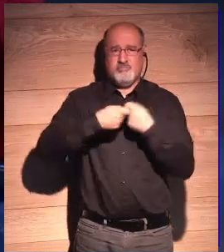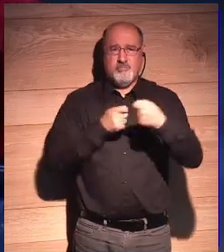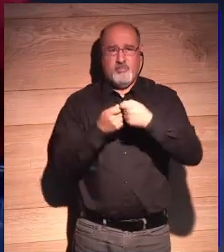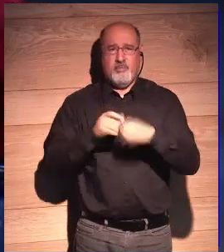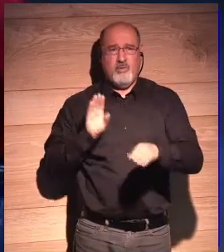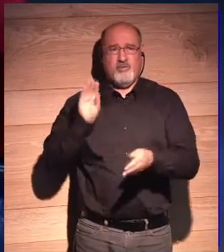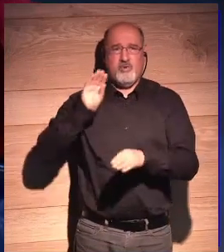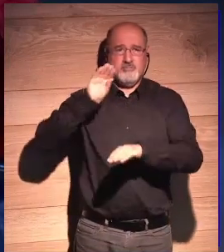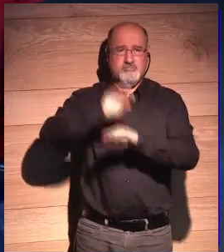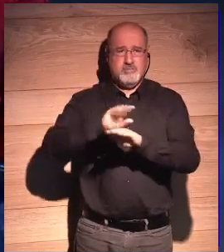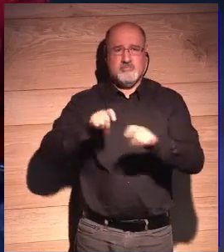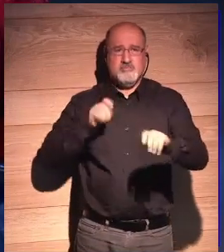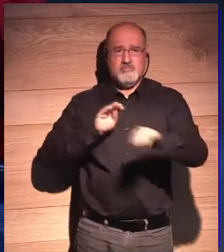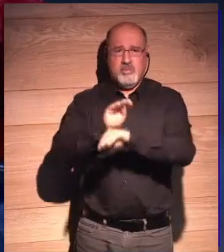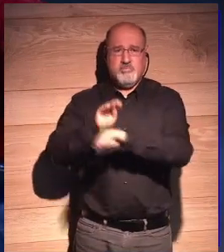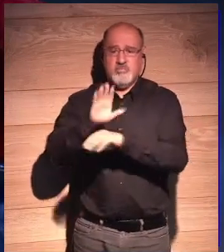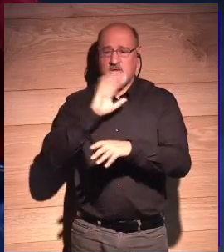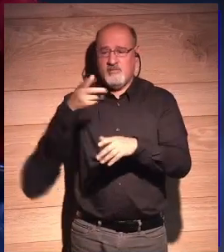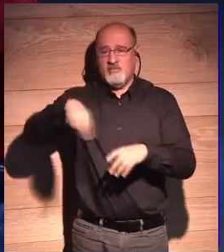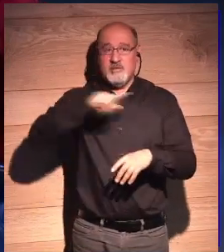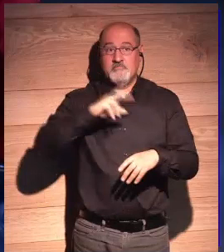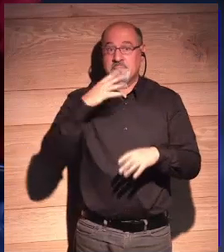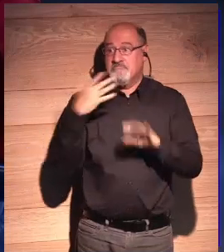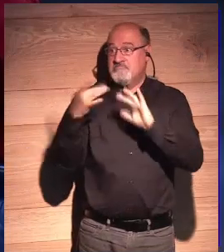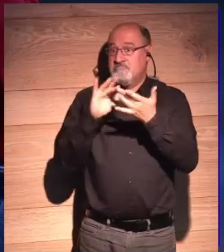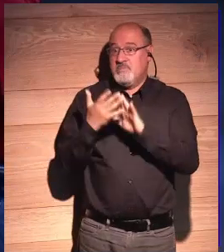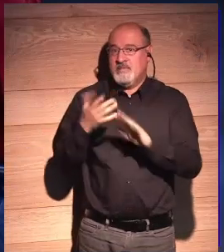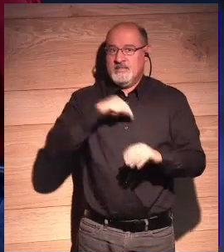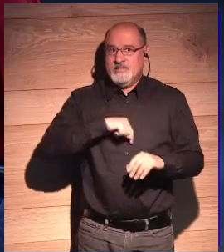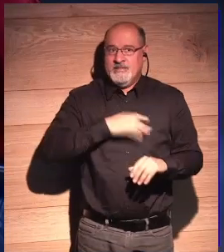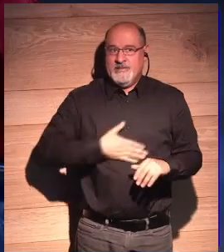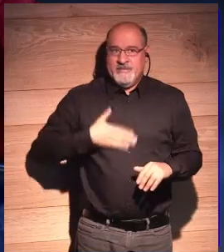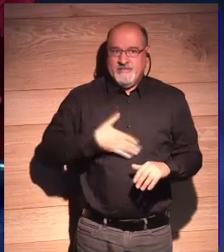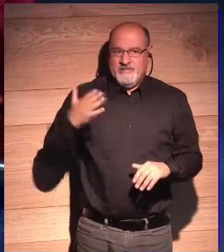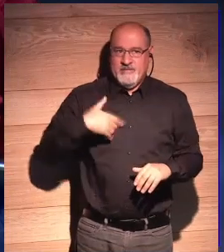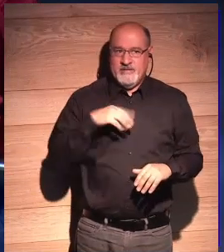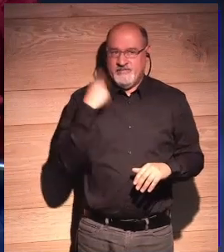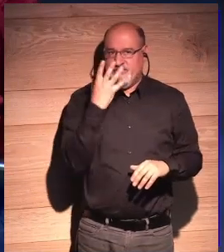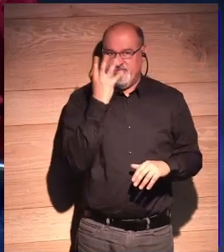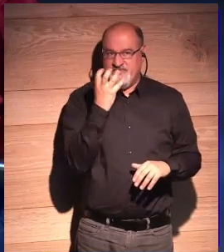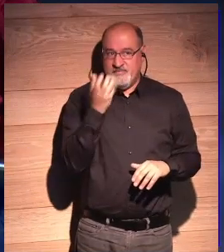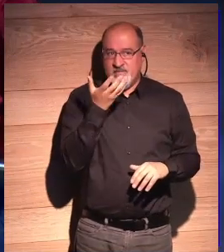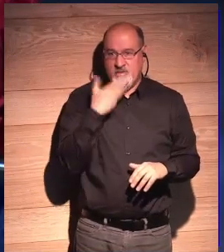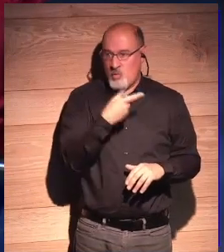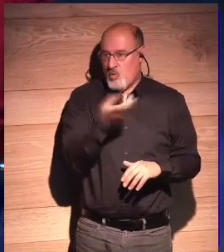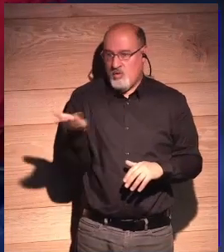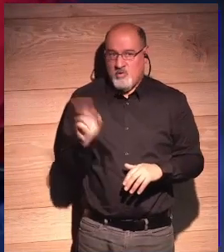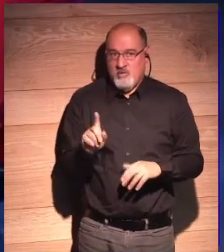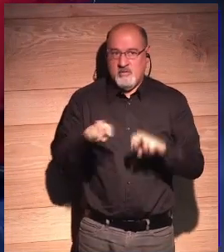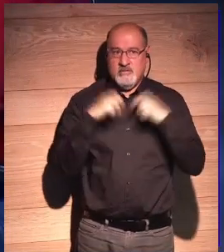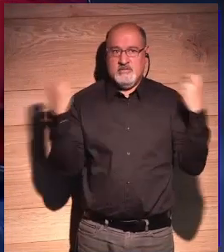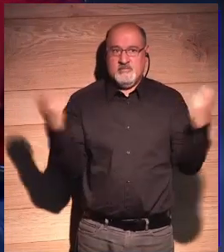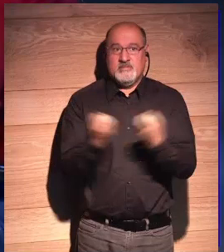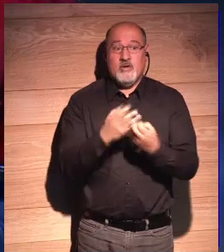know, and he was just sitting there so uncomfortable and miserable. And I'm like, who's at my table? And it was David Lynch